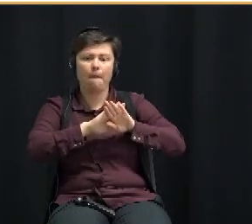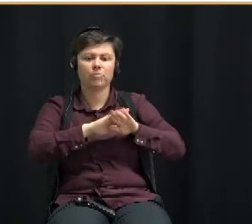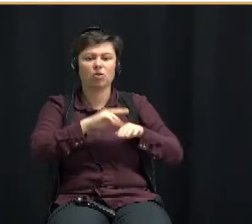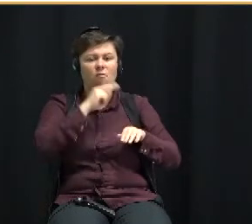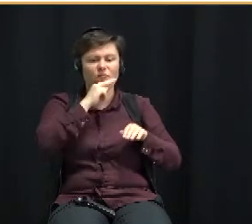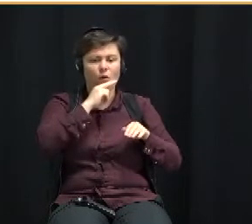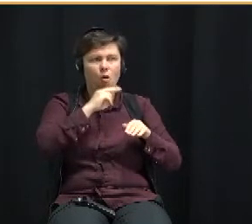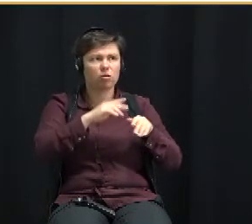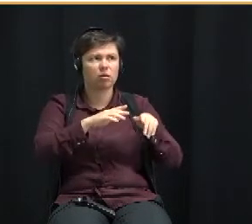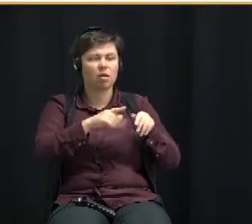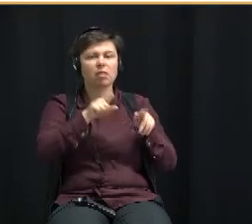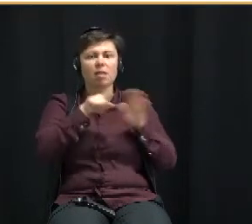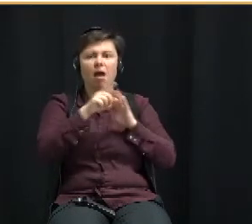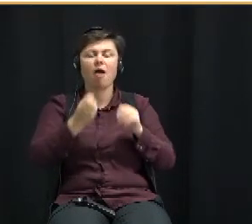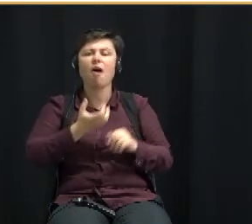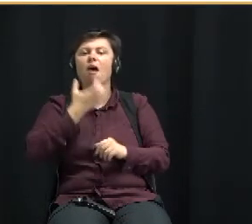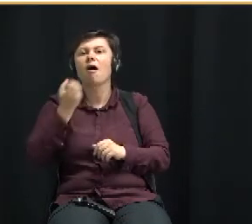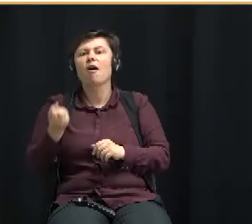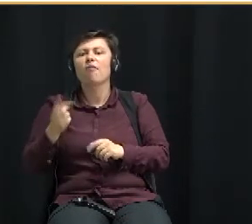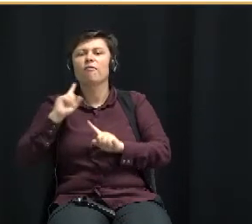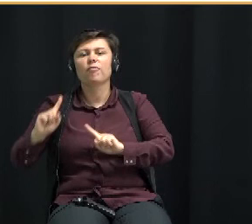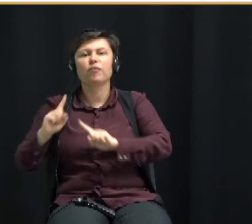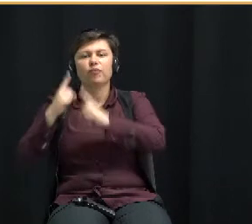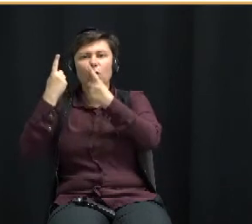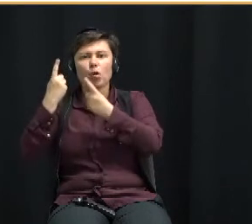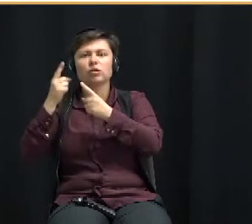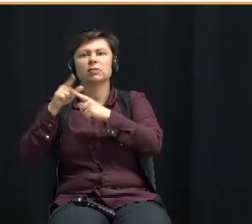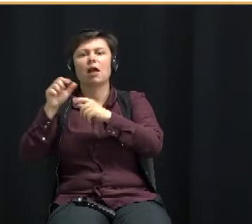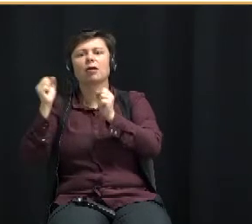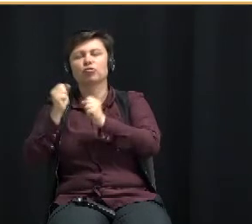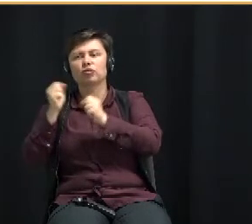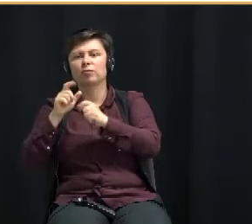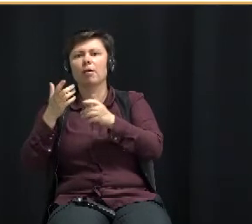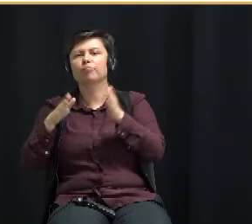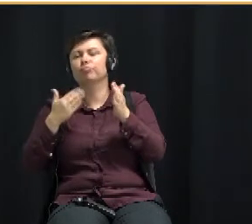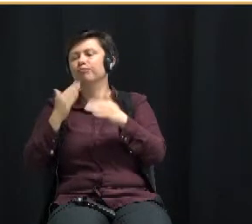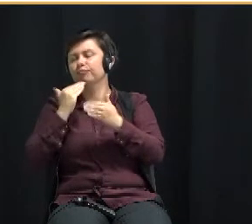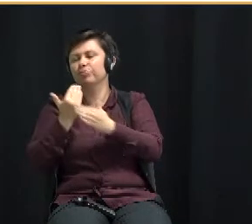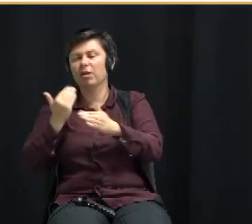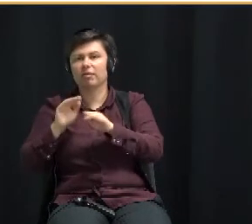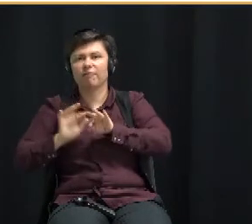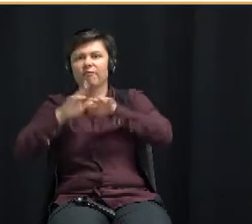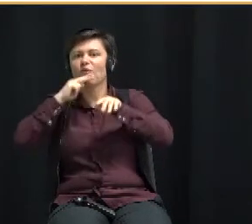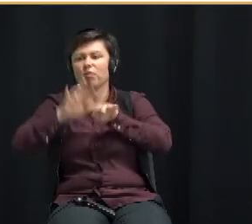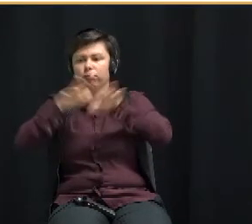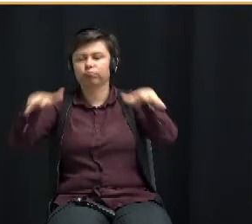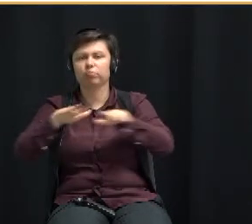The next one is the Midgard Serpent. It's a water crossing in Time municipality.